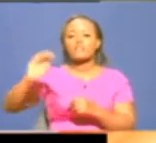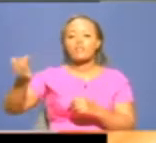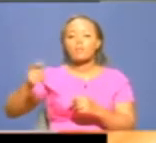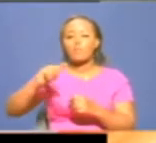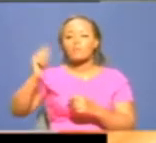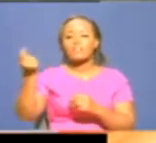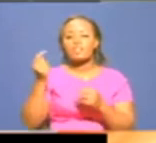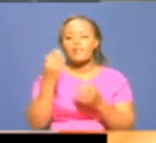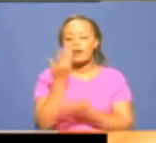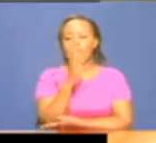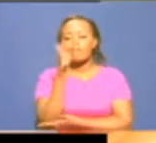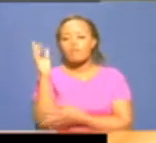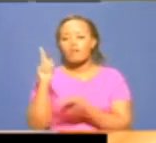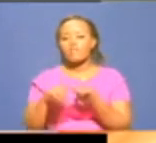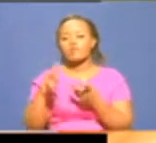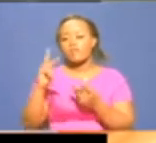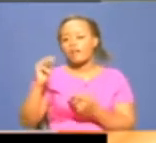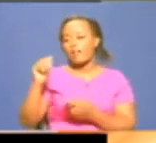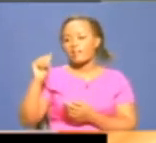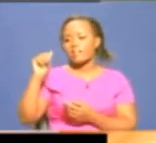and the Mau ecosystems.